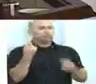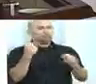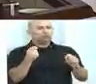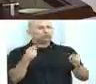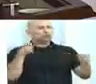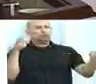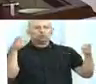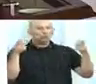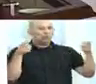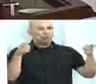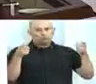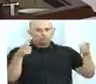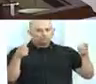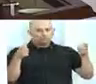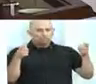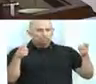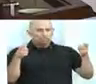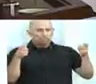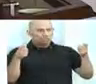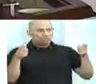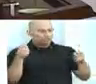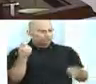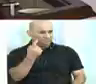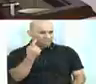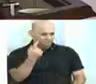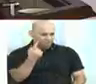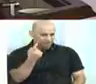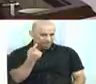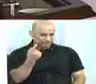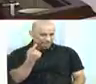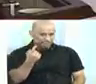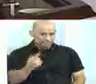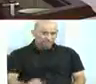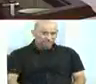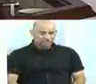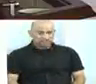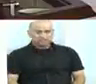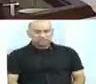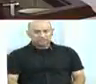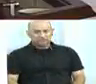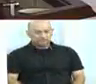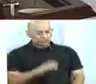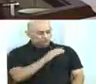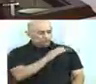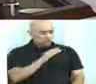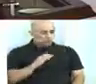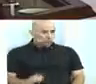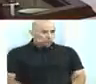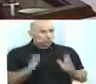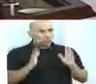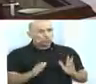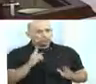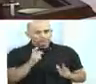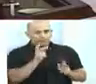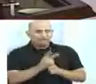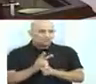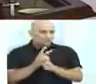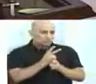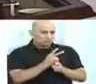to control the outcome of something else? As Christians, we have to be